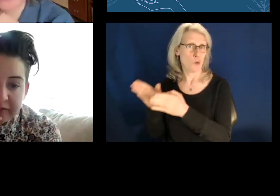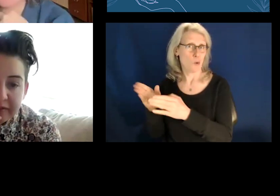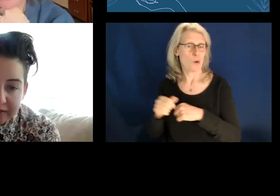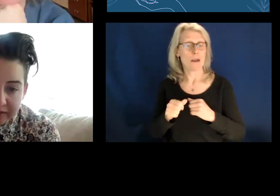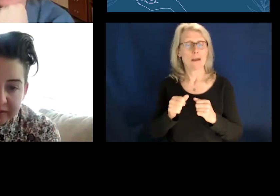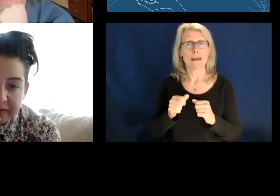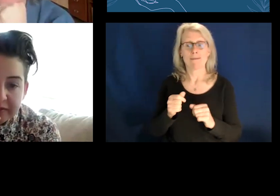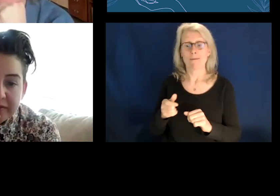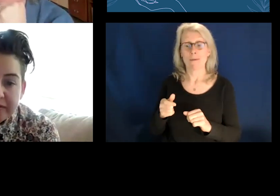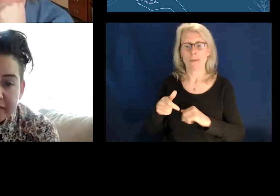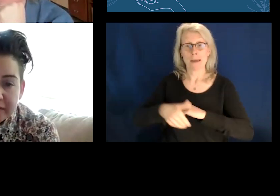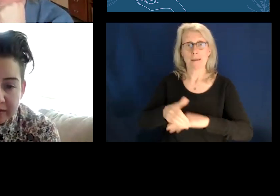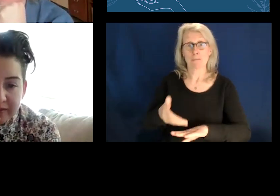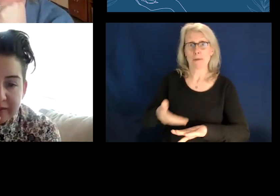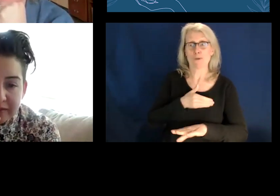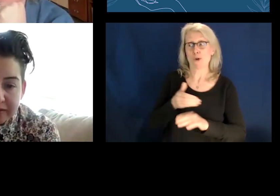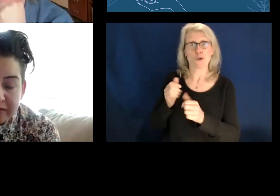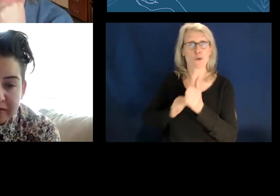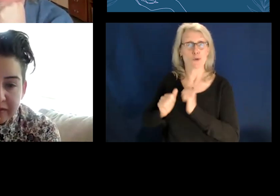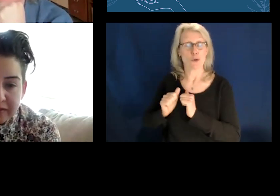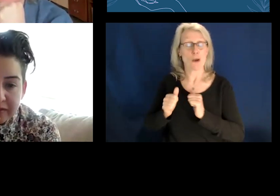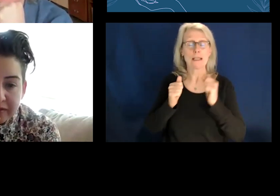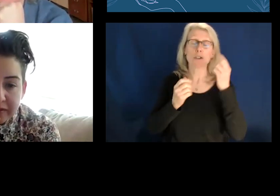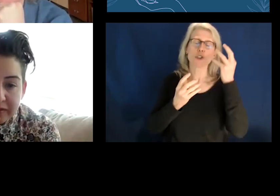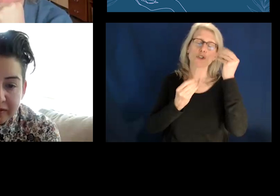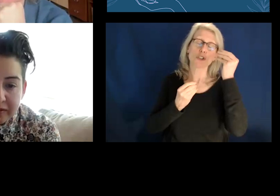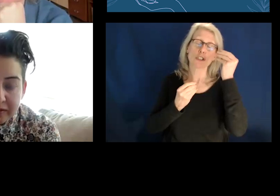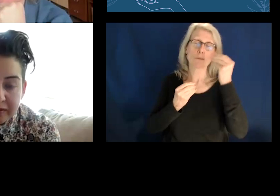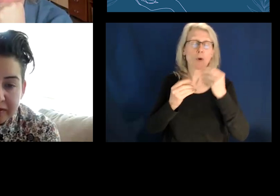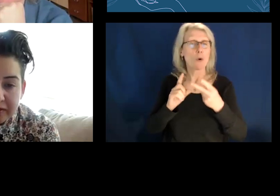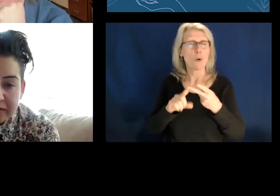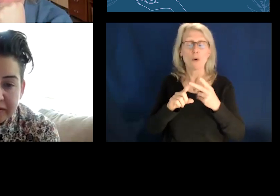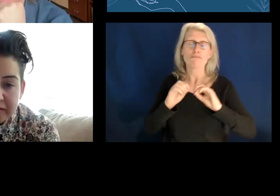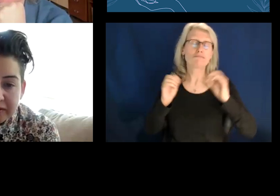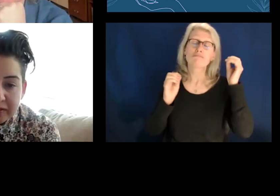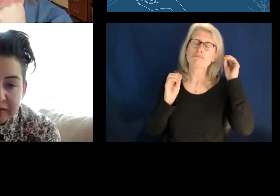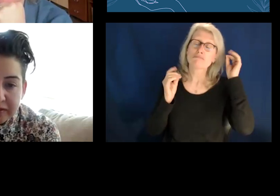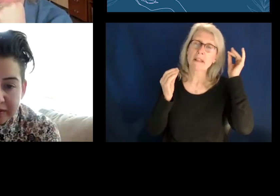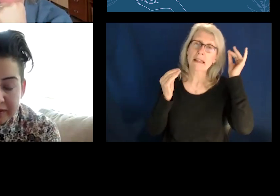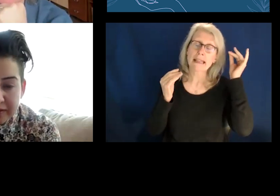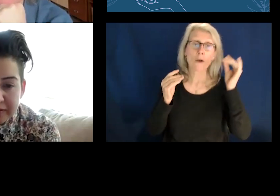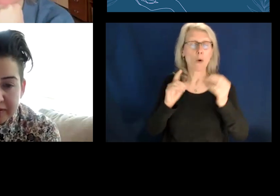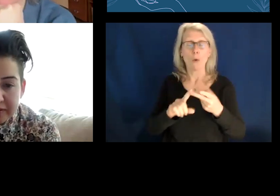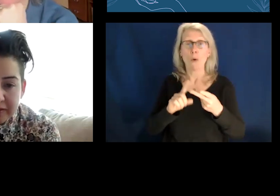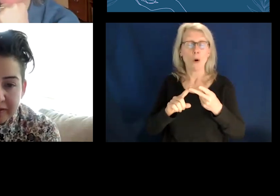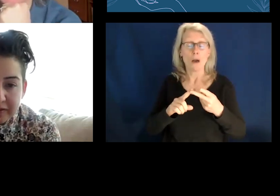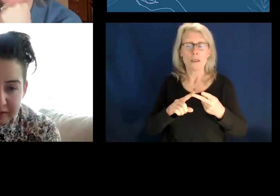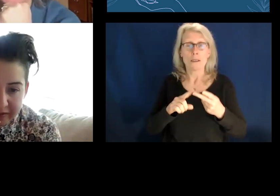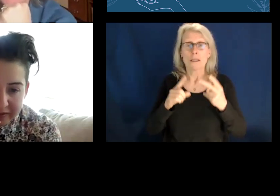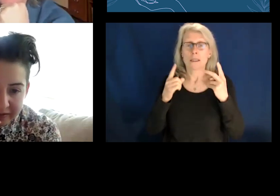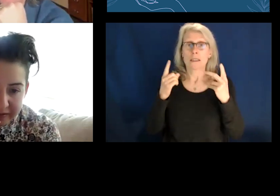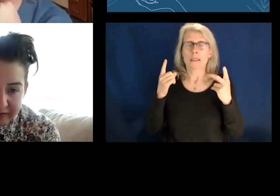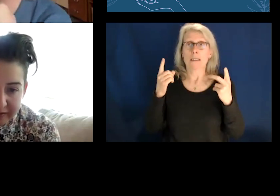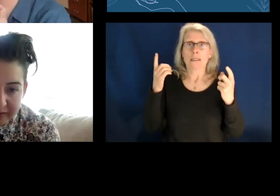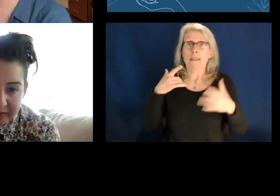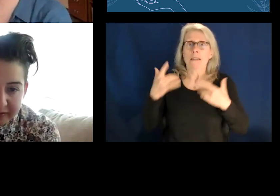or anxiety, or that I can't sleep because I'm so bloody excited about what I'm about to head into